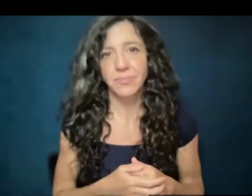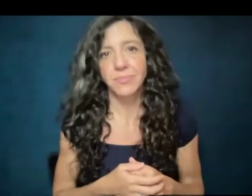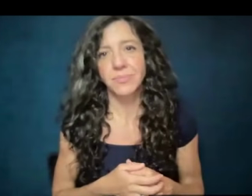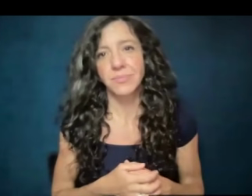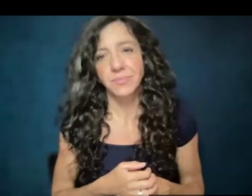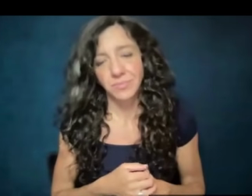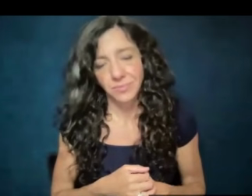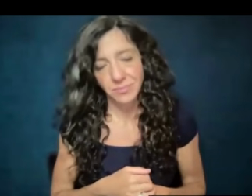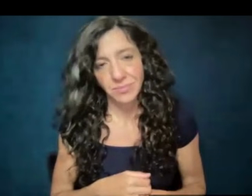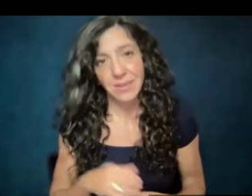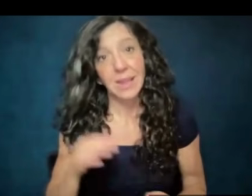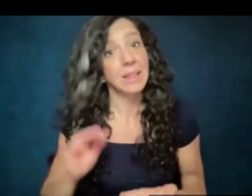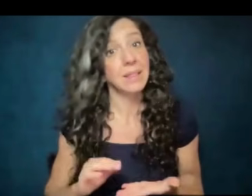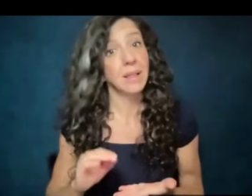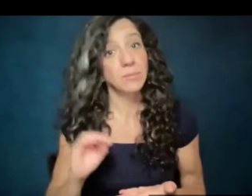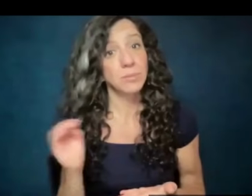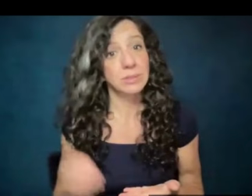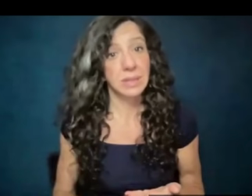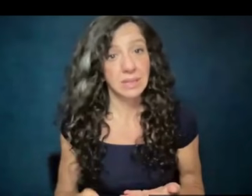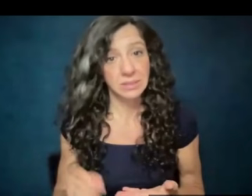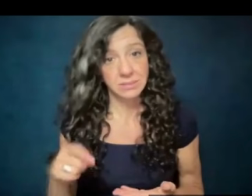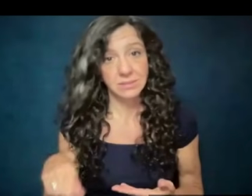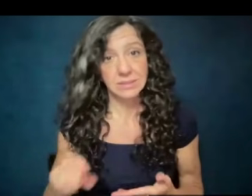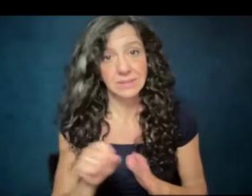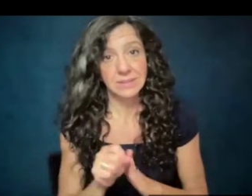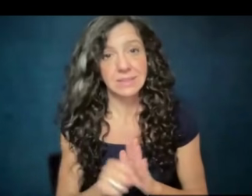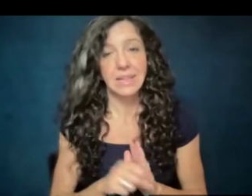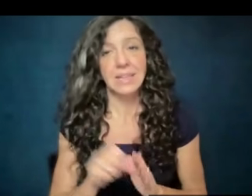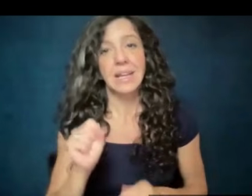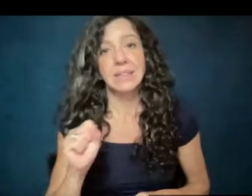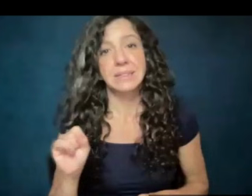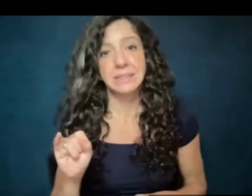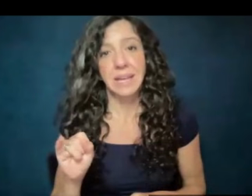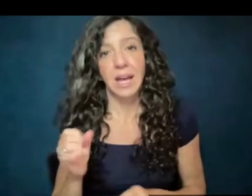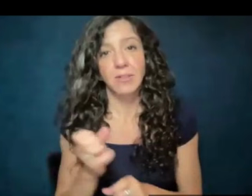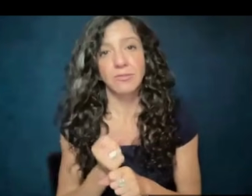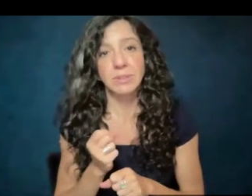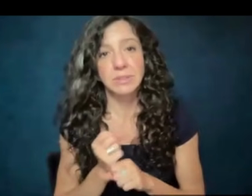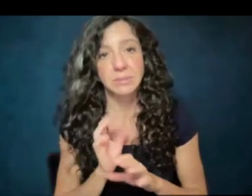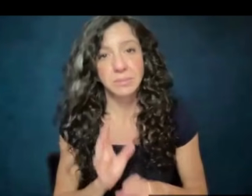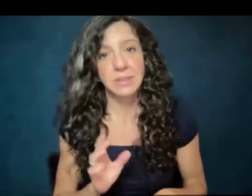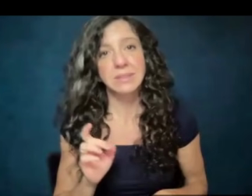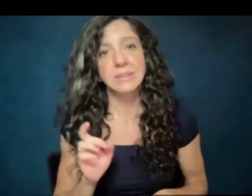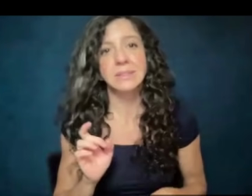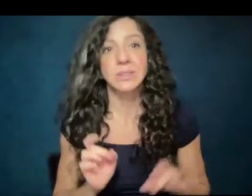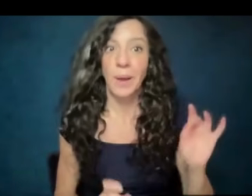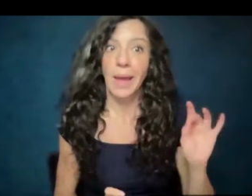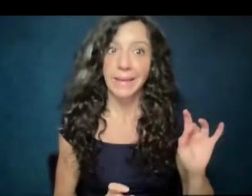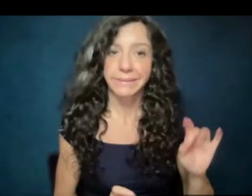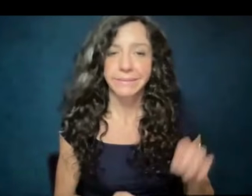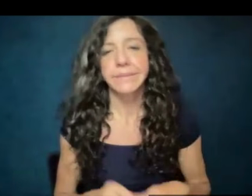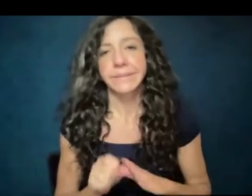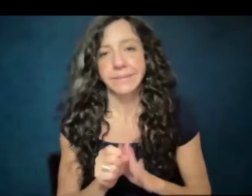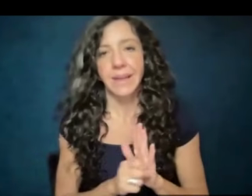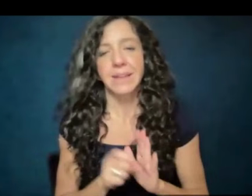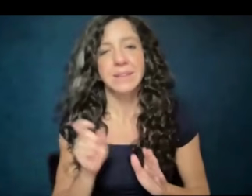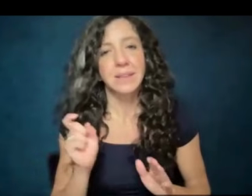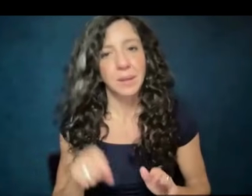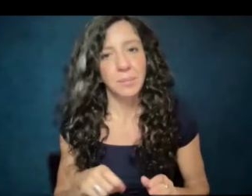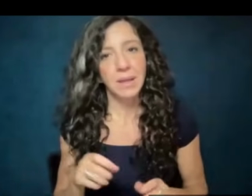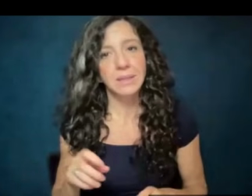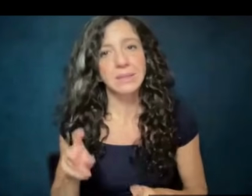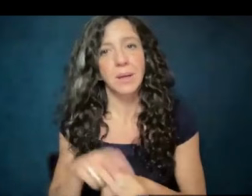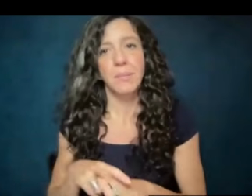states, SSI recipients must apply for Medicaid separately. So they have to meet their state's income and